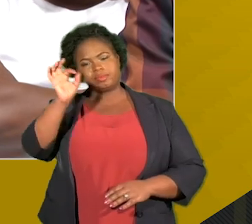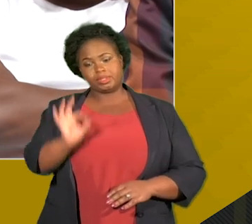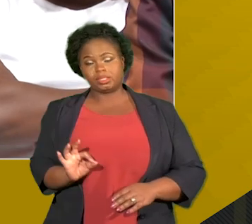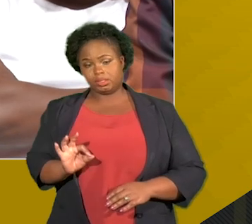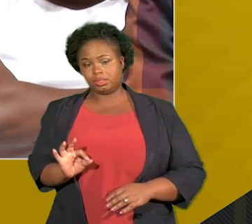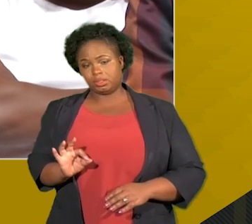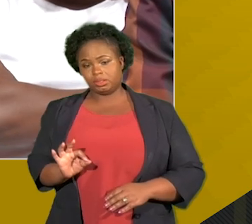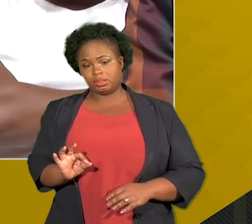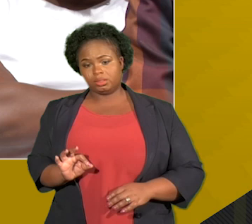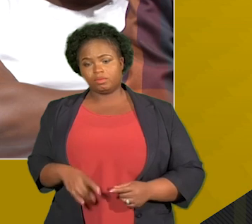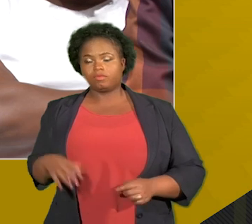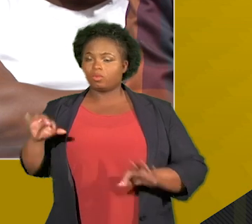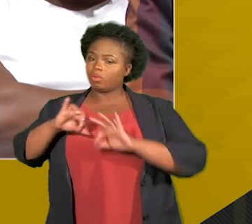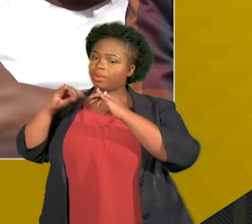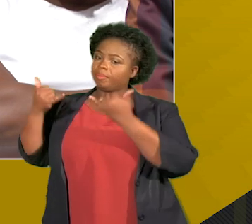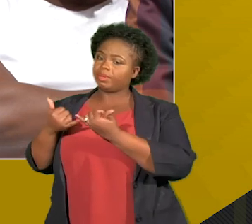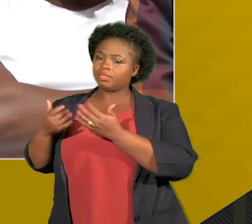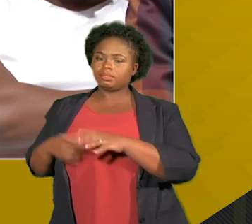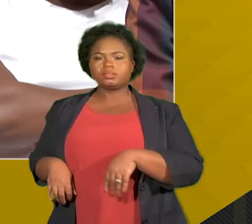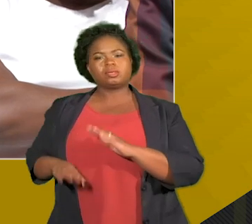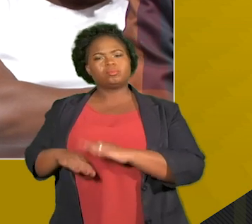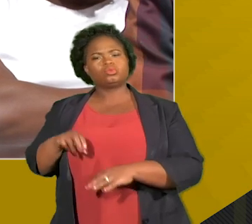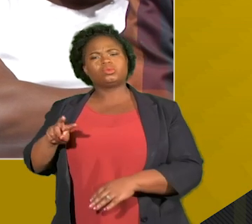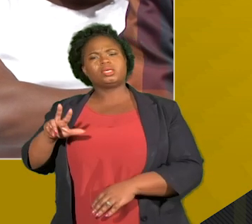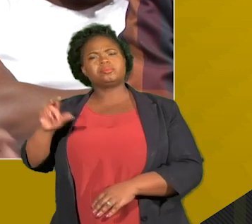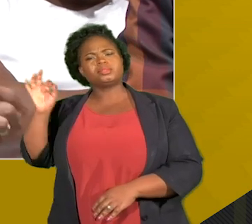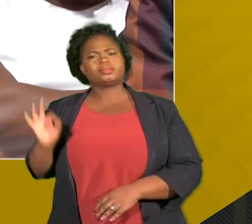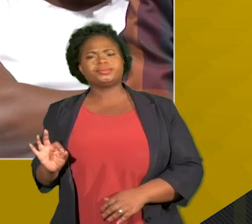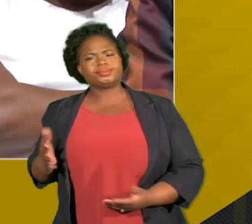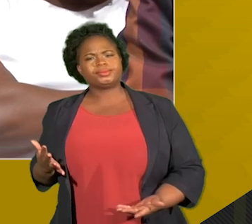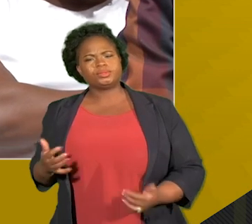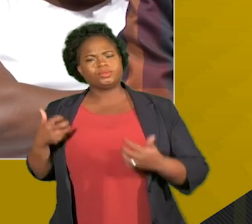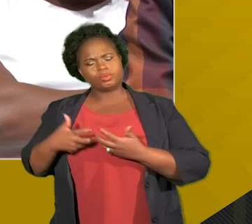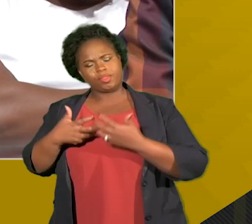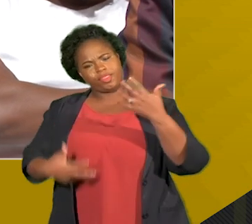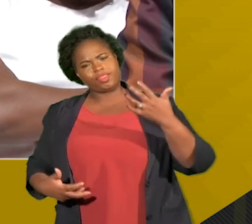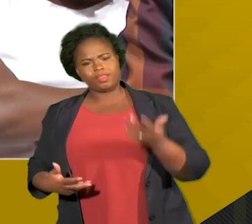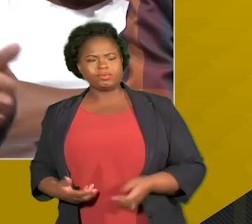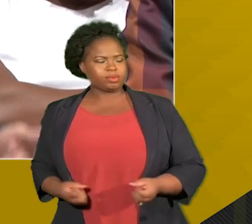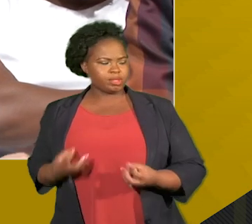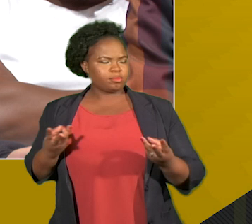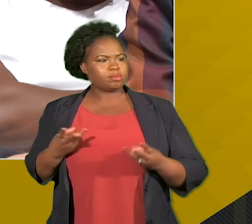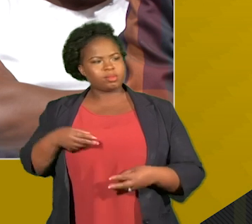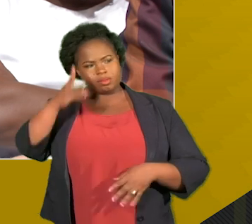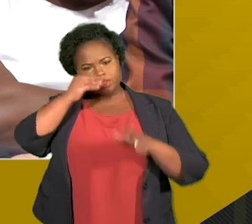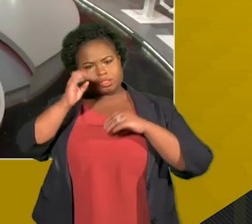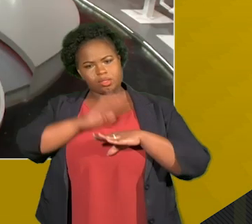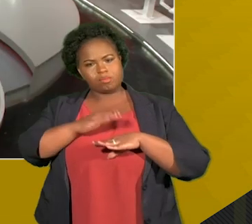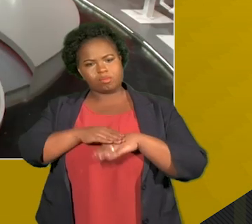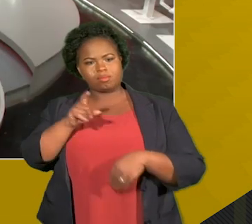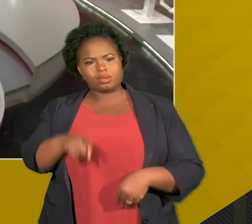for incorporated company is 28%, right? So these are the things that artists need to sort of learn more